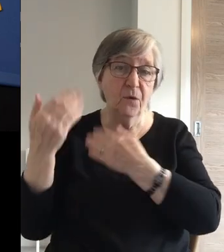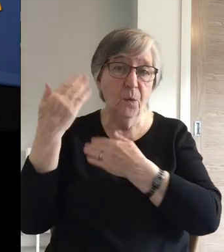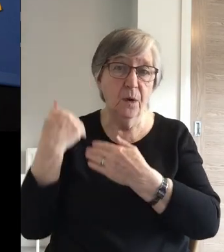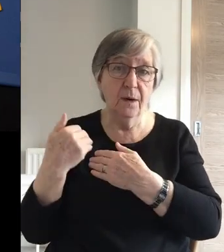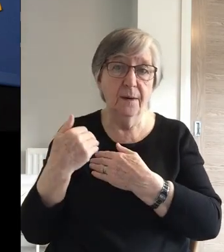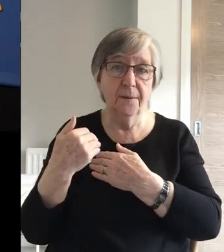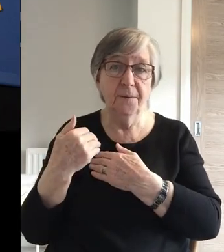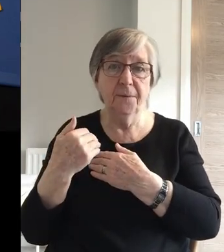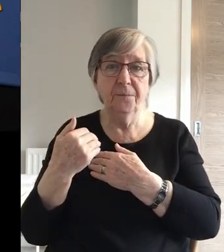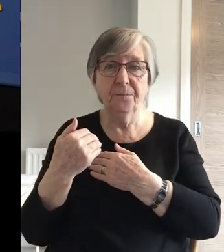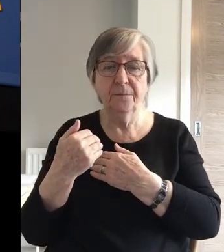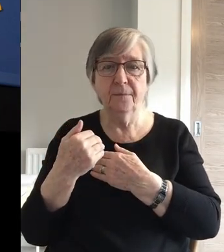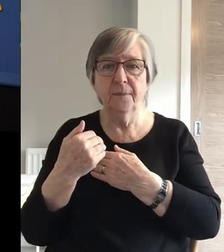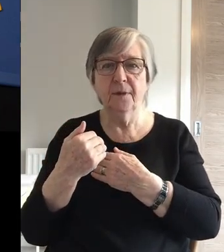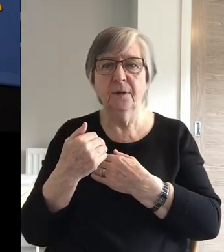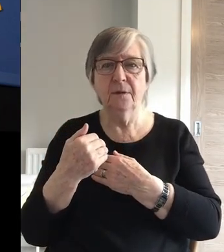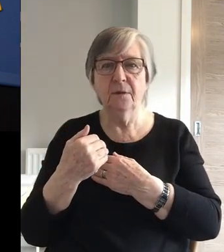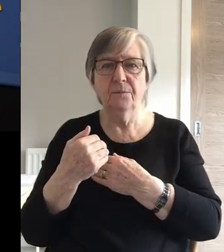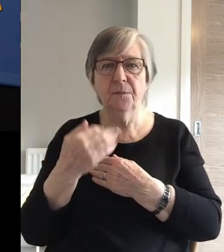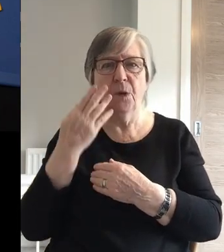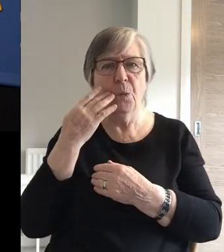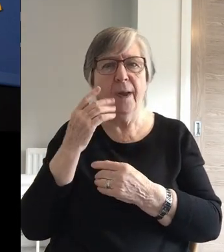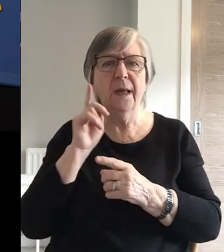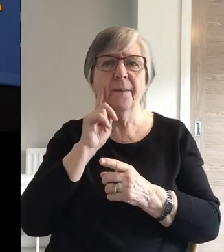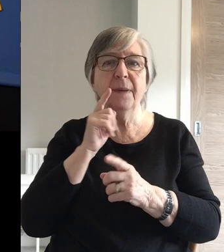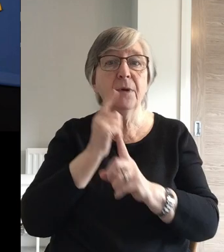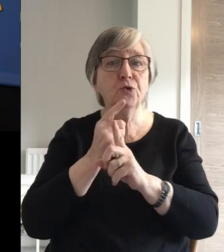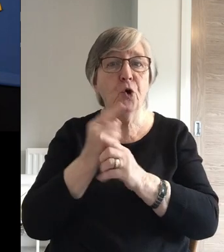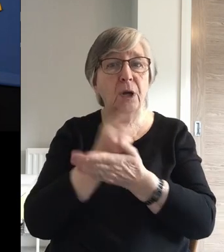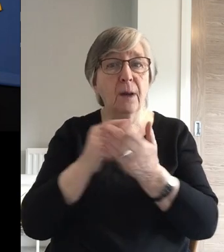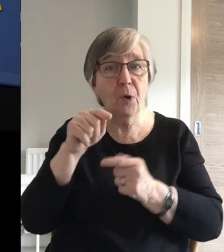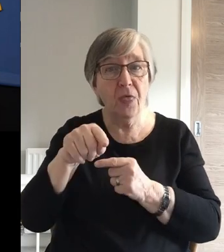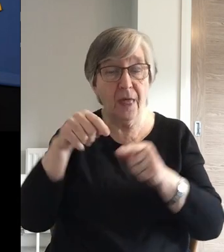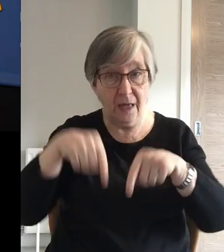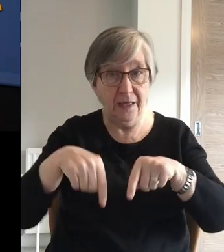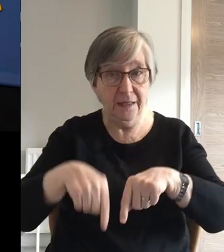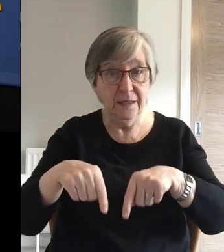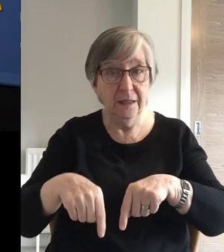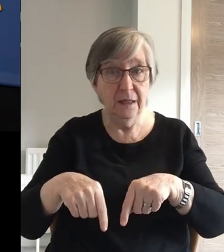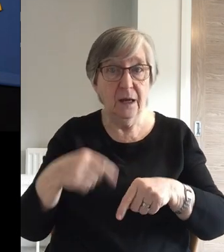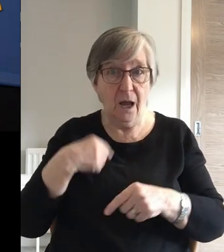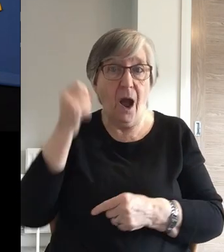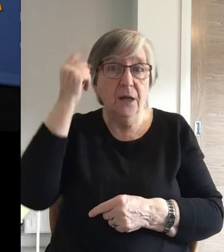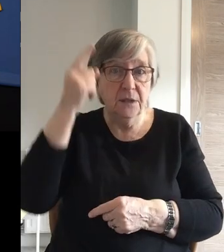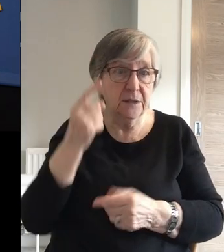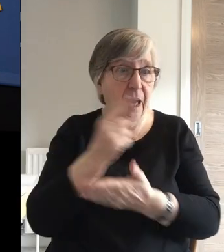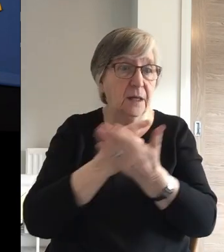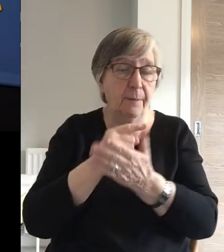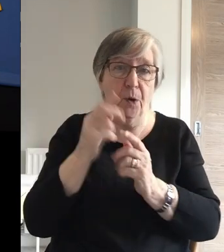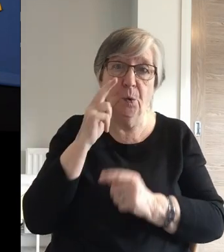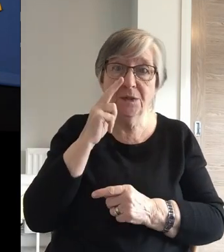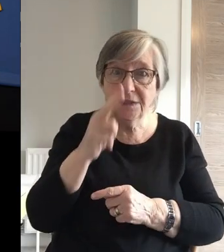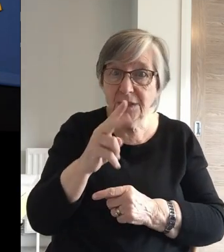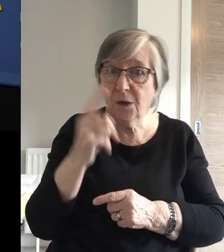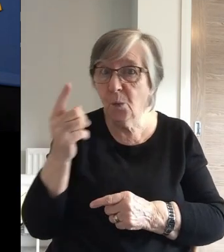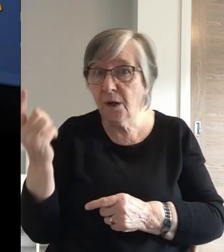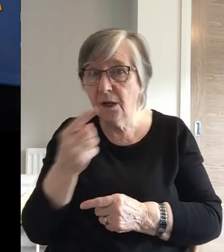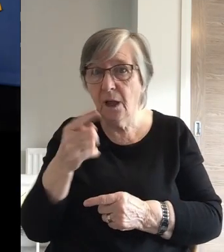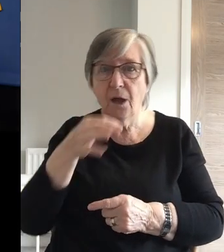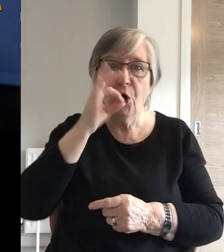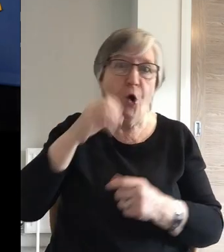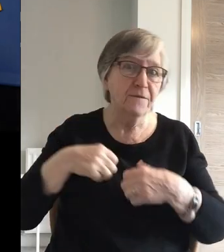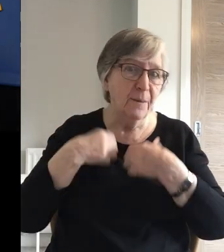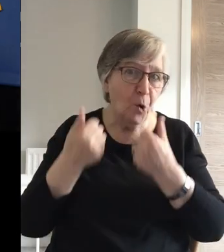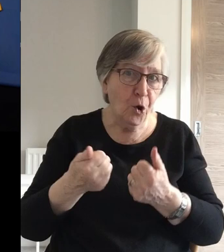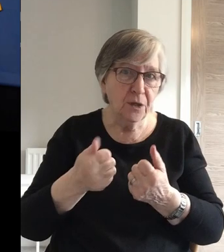before. And when folks are talking about that here, I understand folks talking about seeing one another, about coffee mornings and meeting